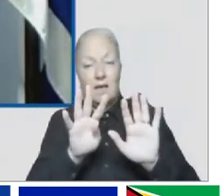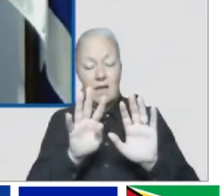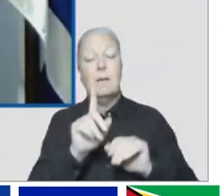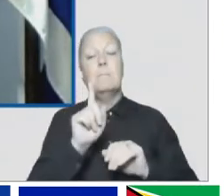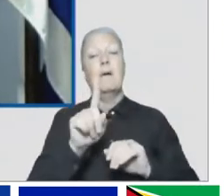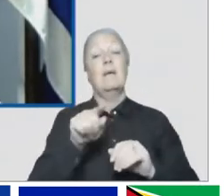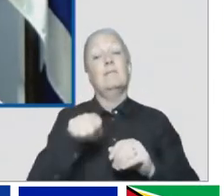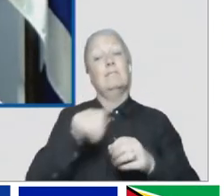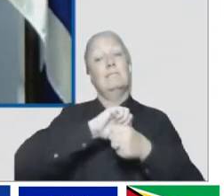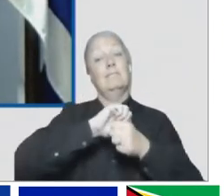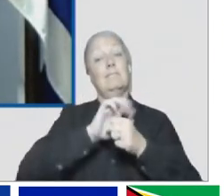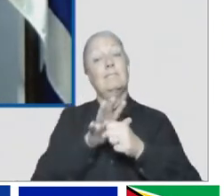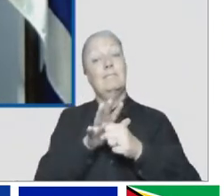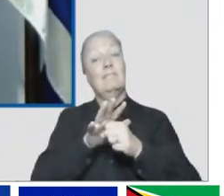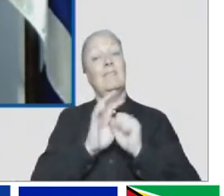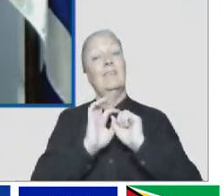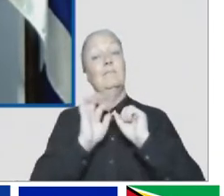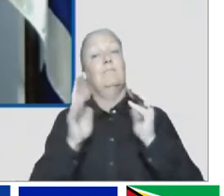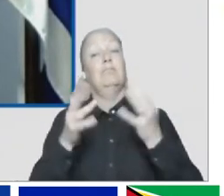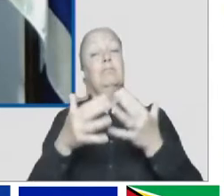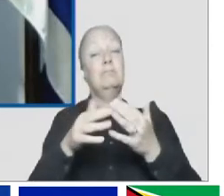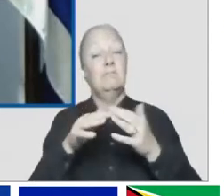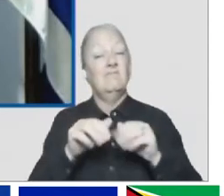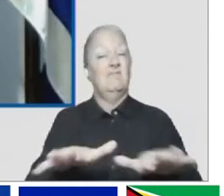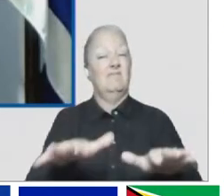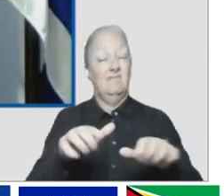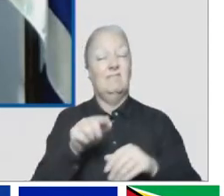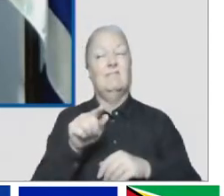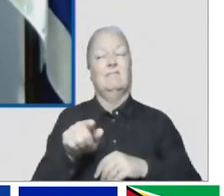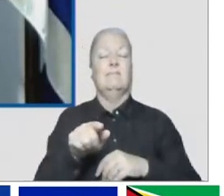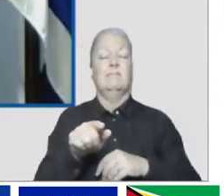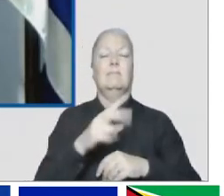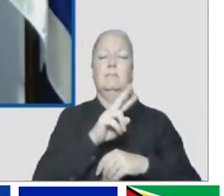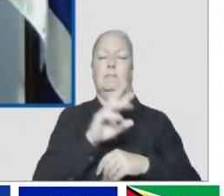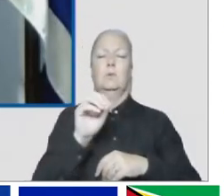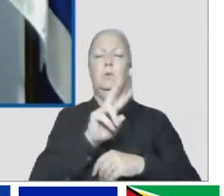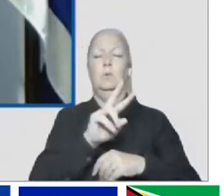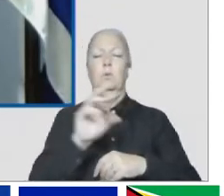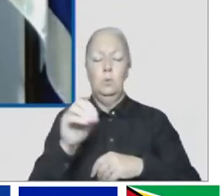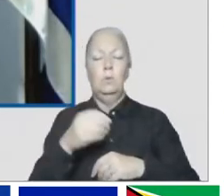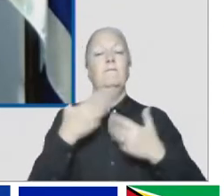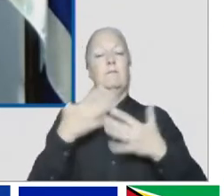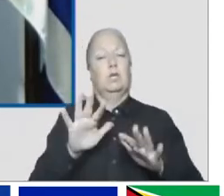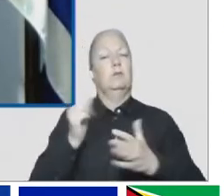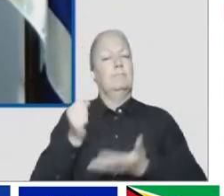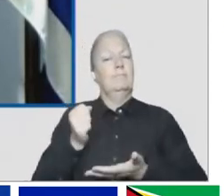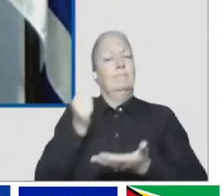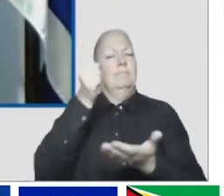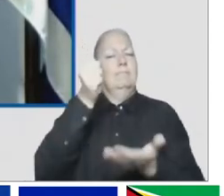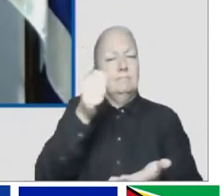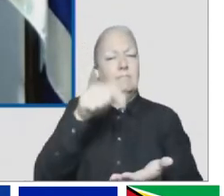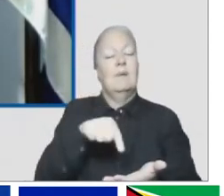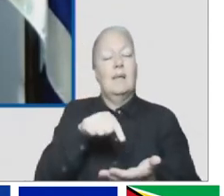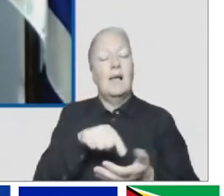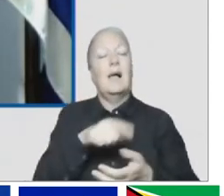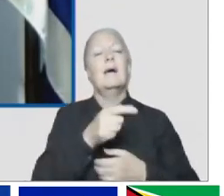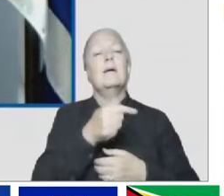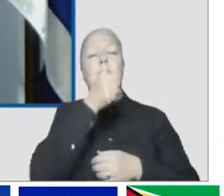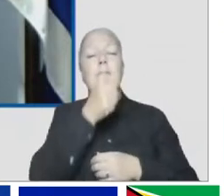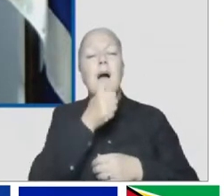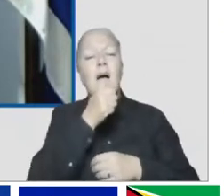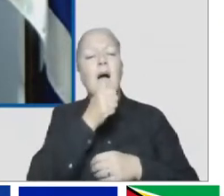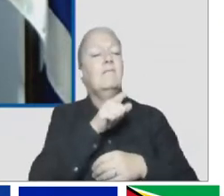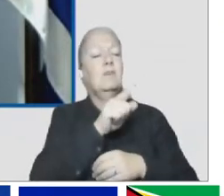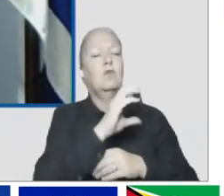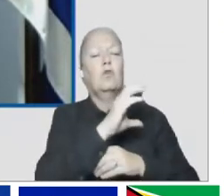a lot of money was invested, and private companies collaborated. So there are a lot